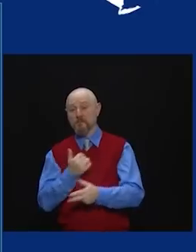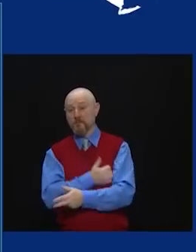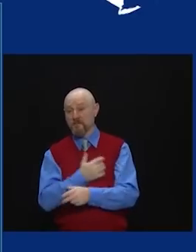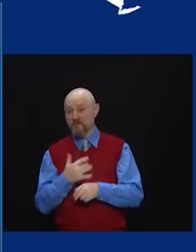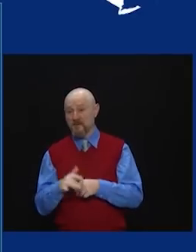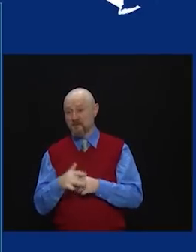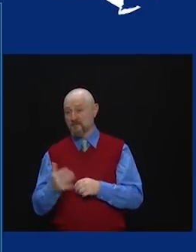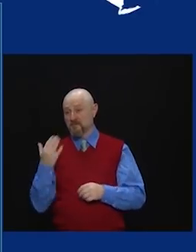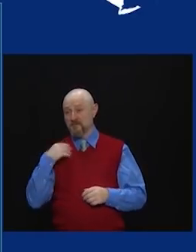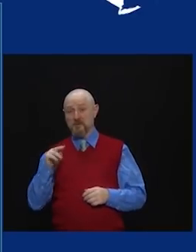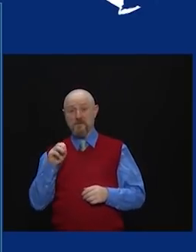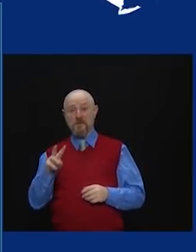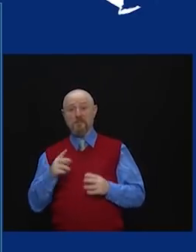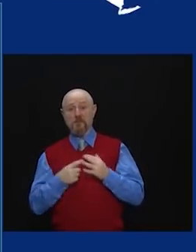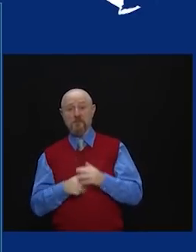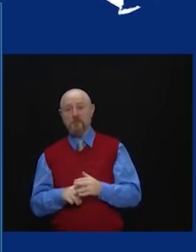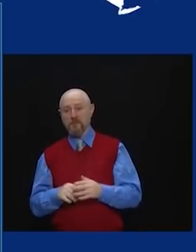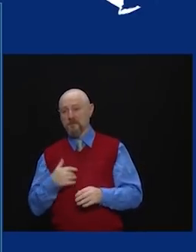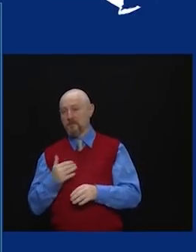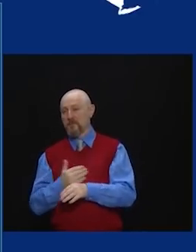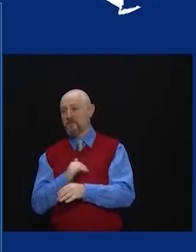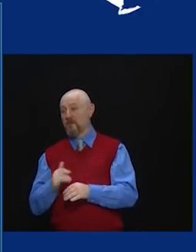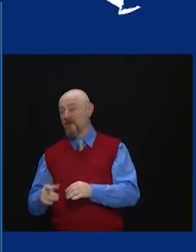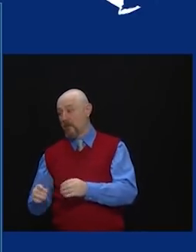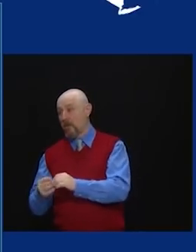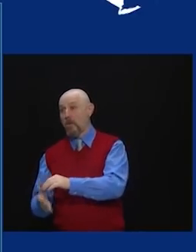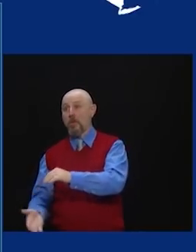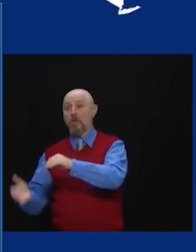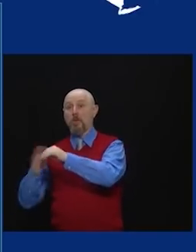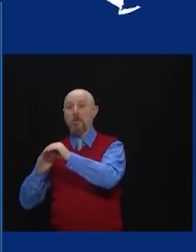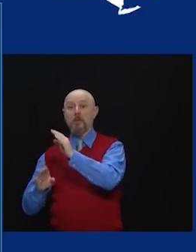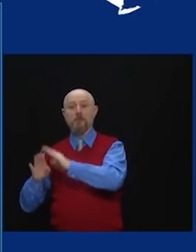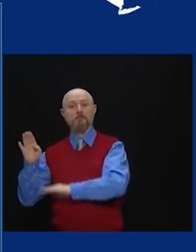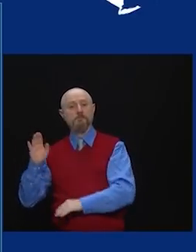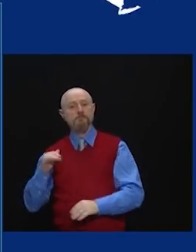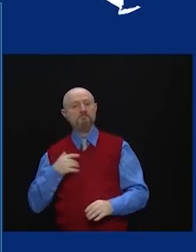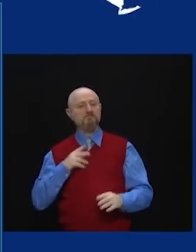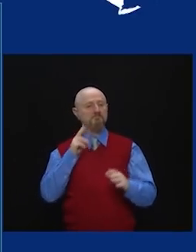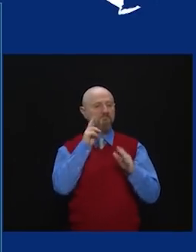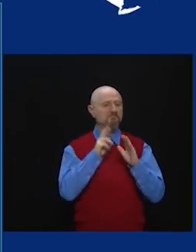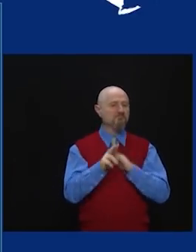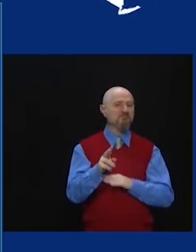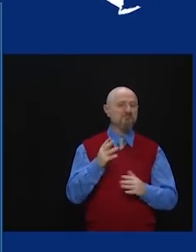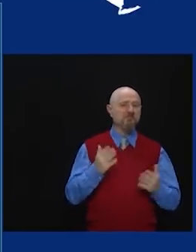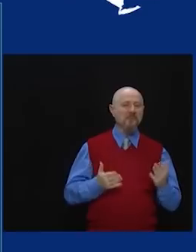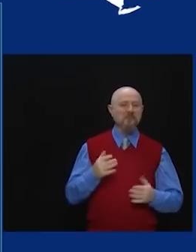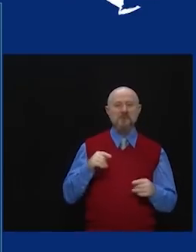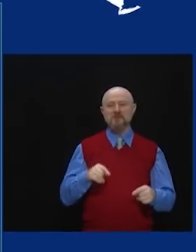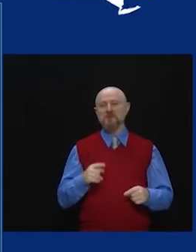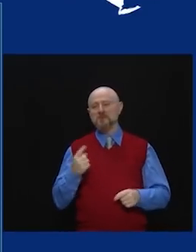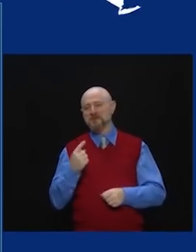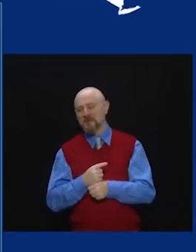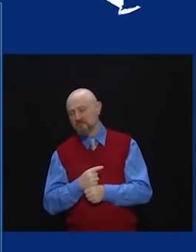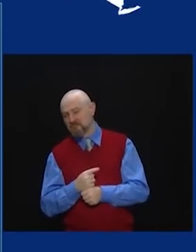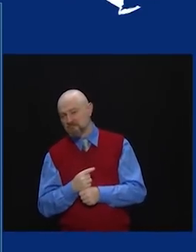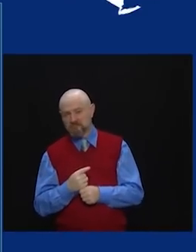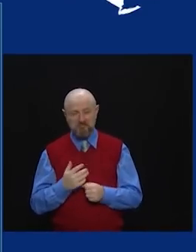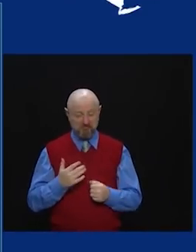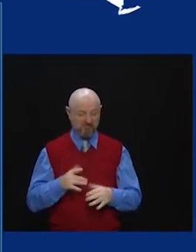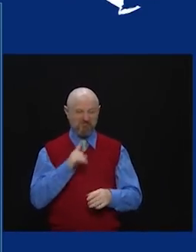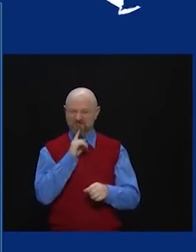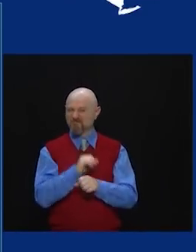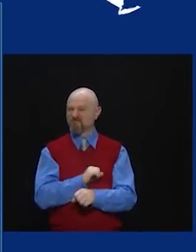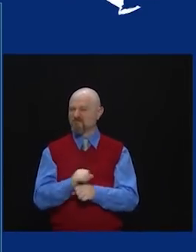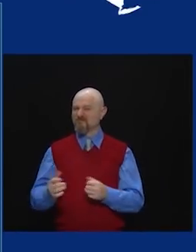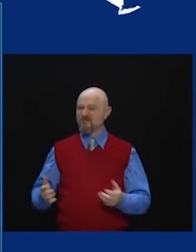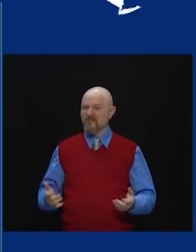even got bad, preparing for possibly this day. So we wanted to make sure that we had those available,